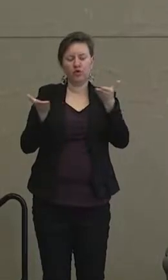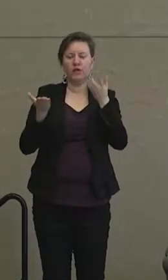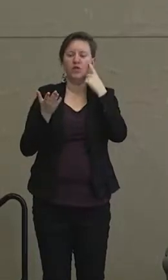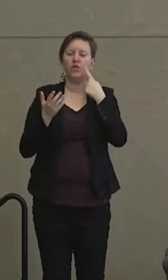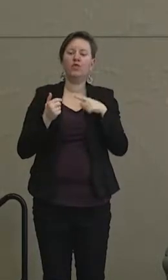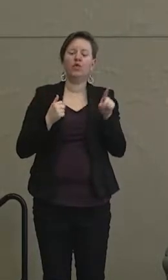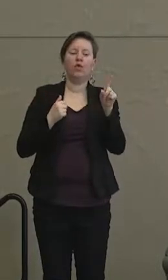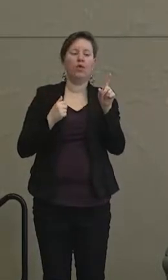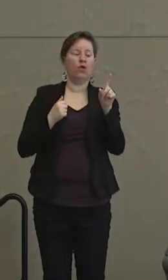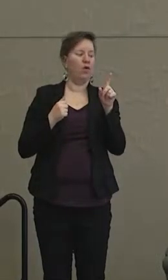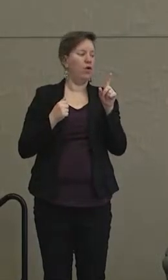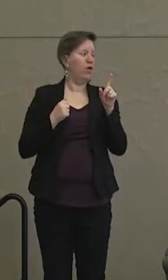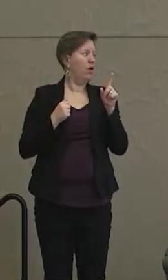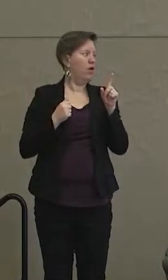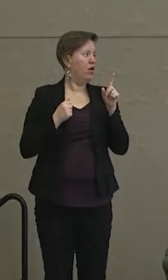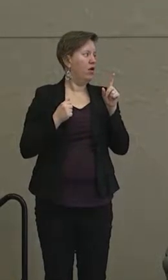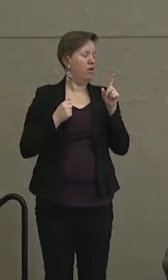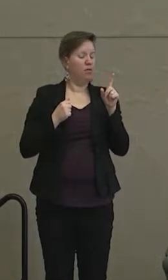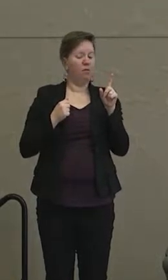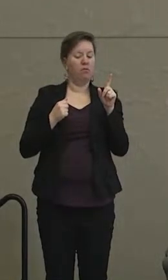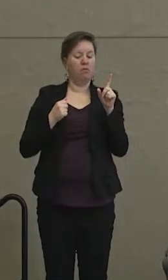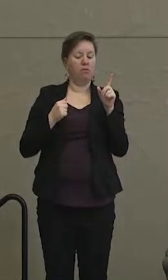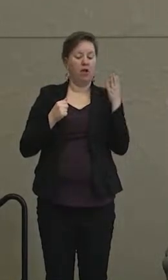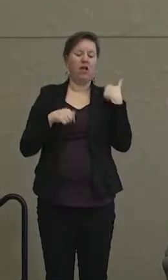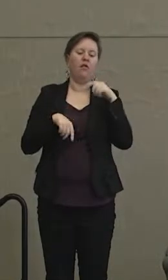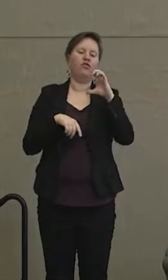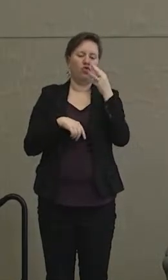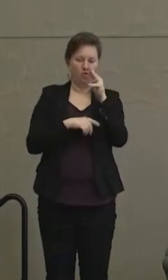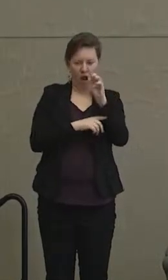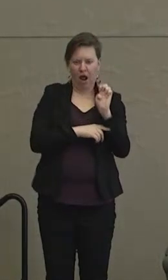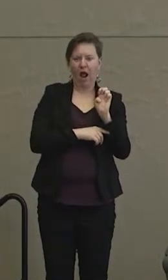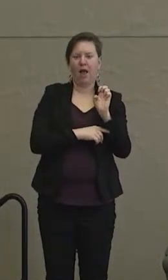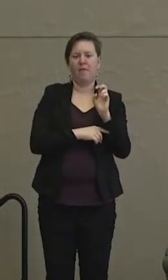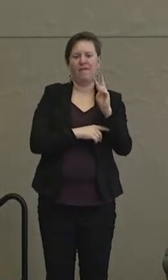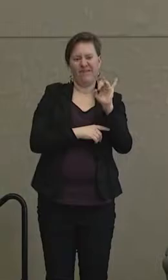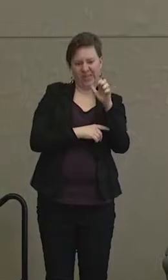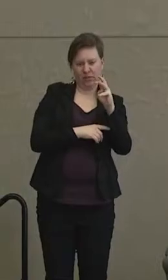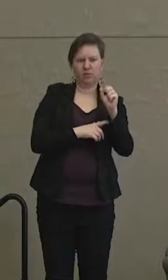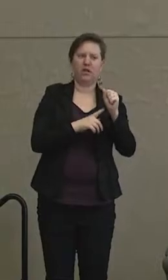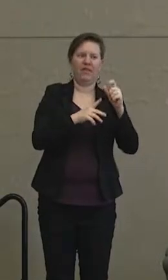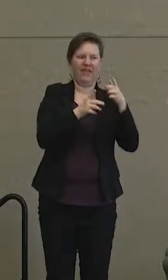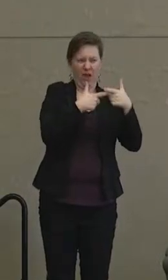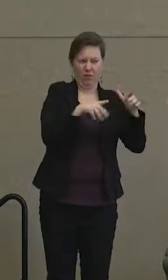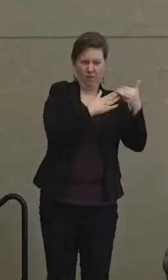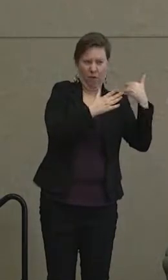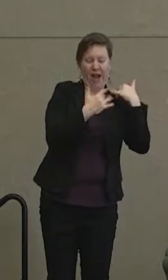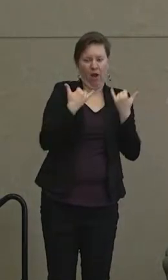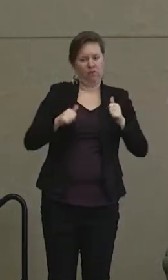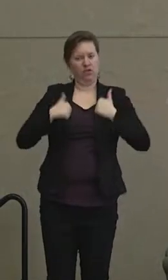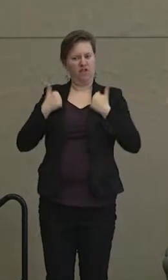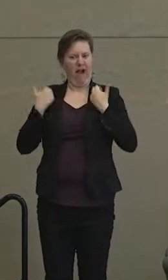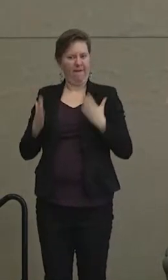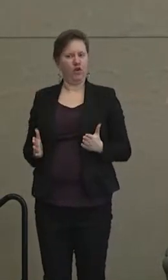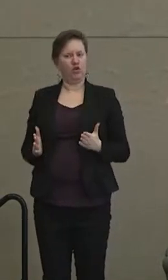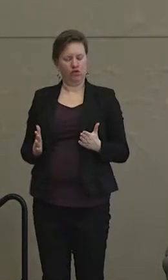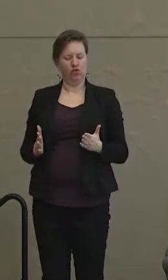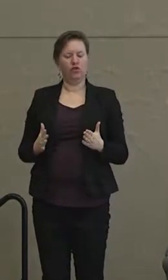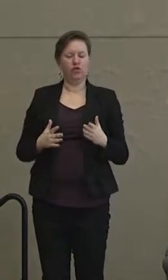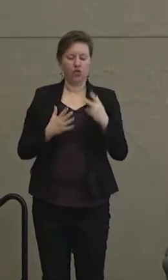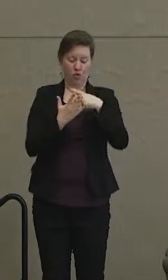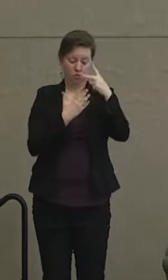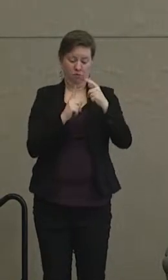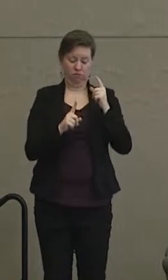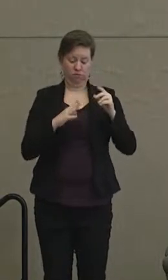for, the language at the time was crime victims, we talk about them as survivors now. So the program itself came out of a